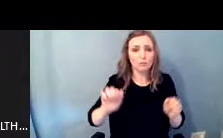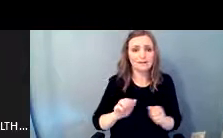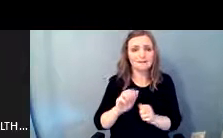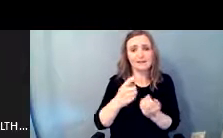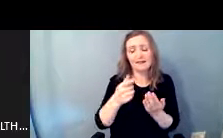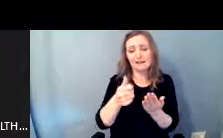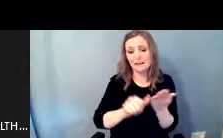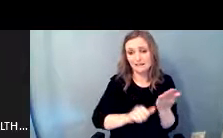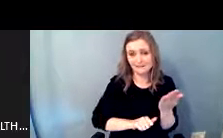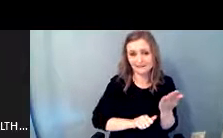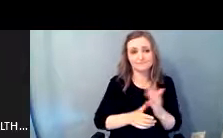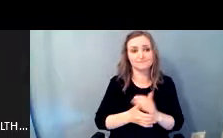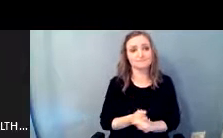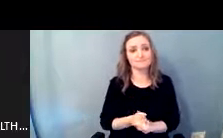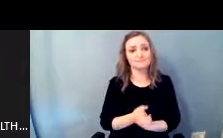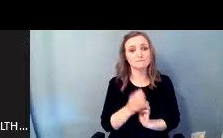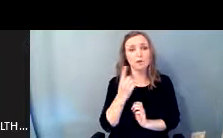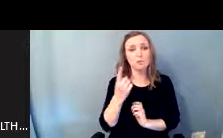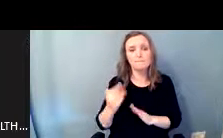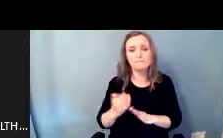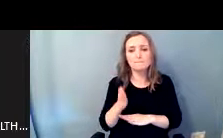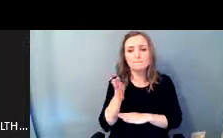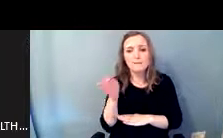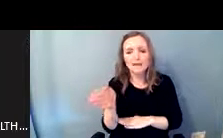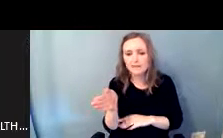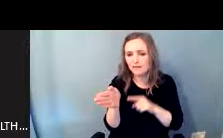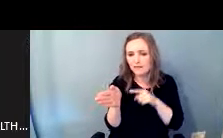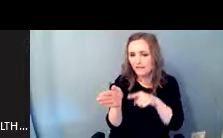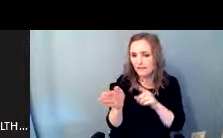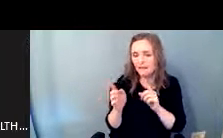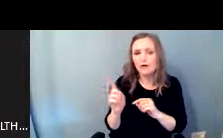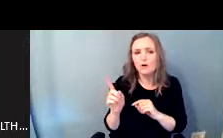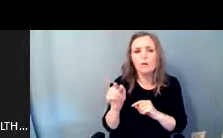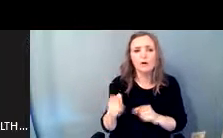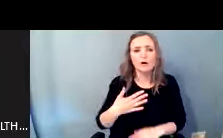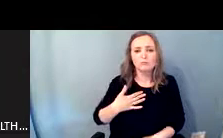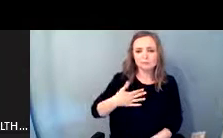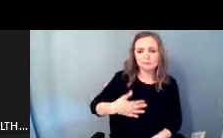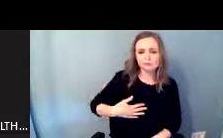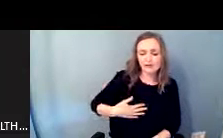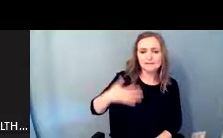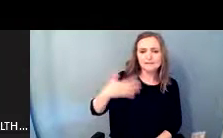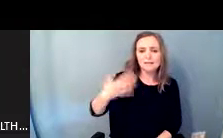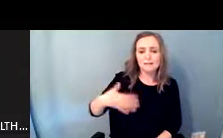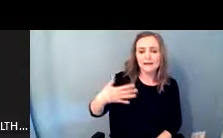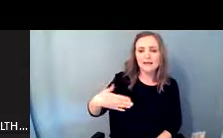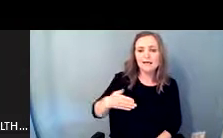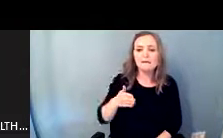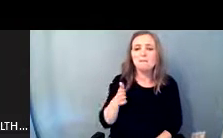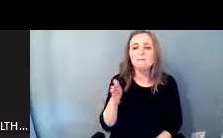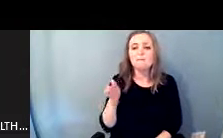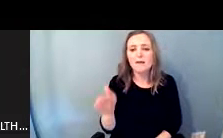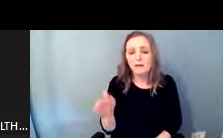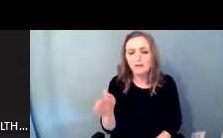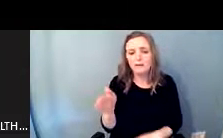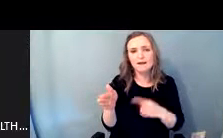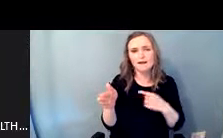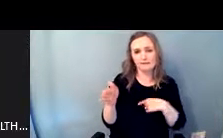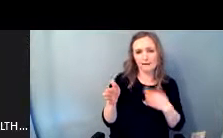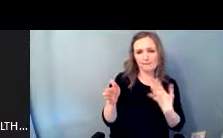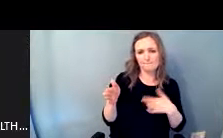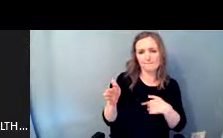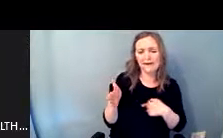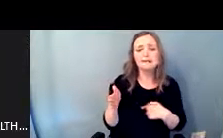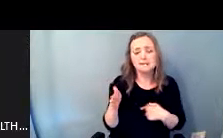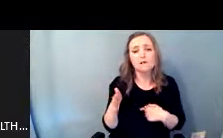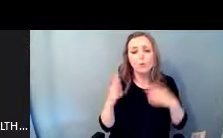Now, I've been a GP a long time, and I remember when I trained, breast pain was still seen as a worrying symptom that we should